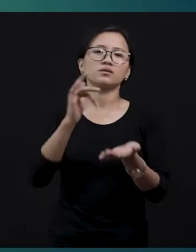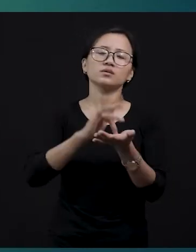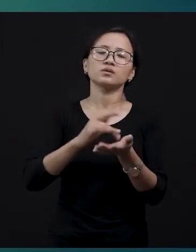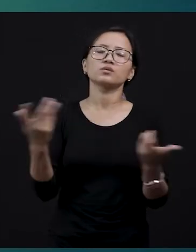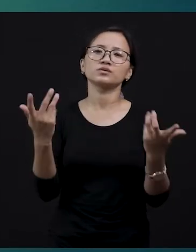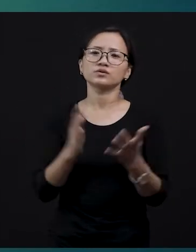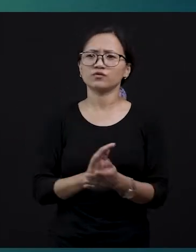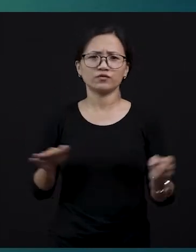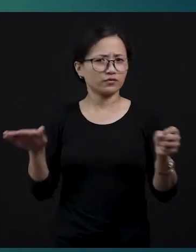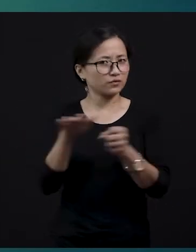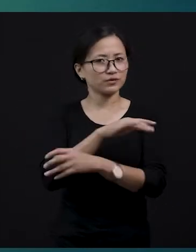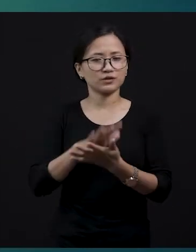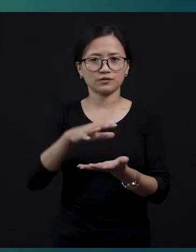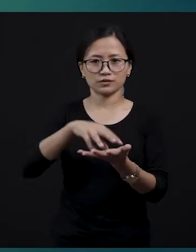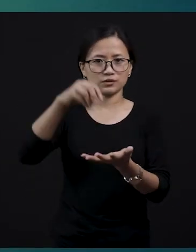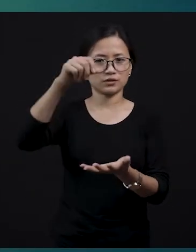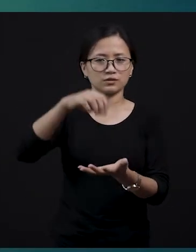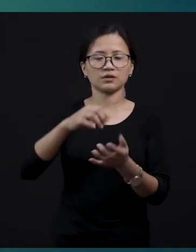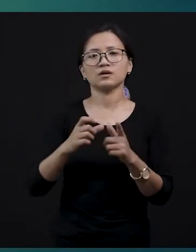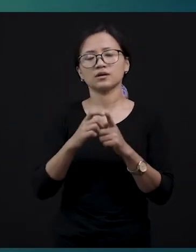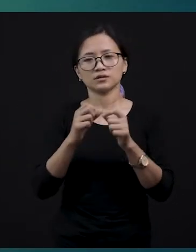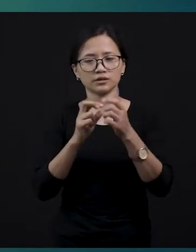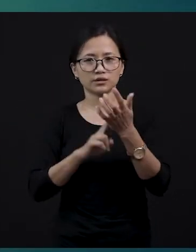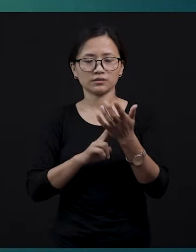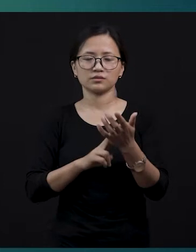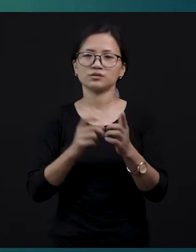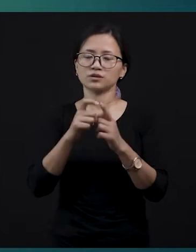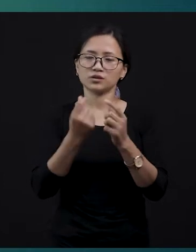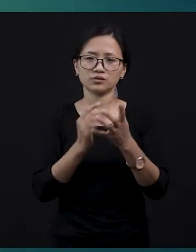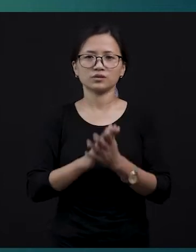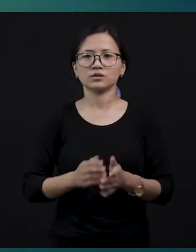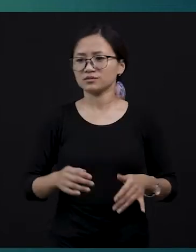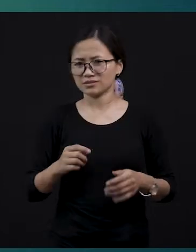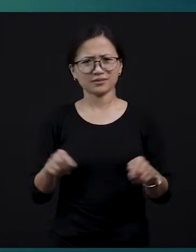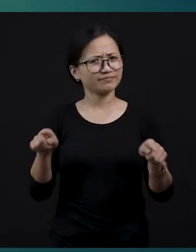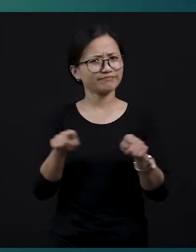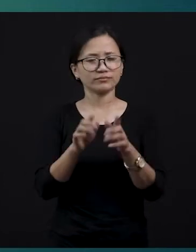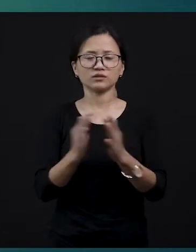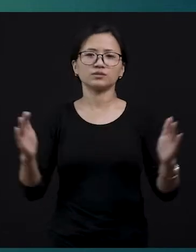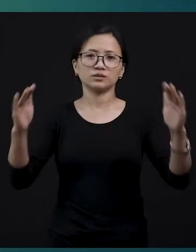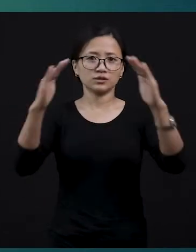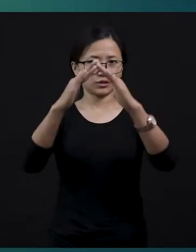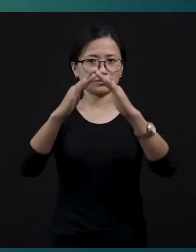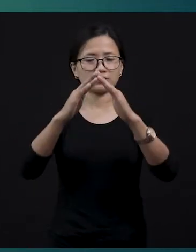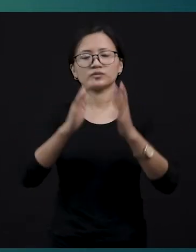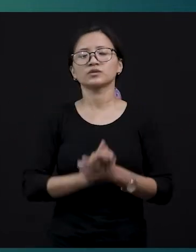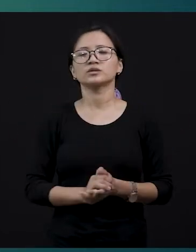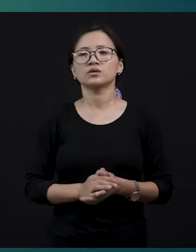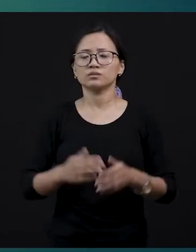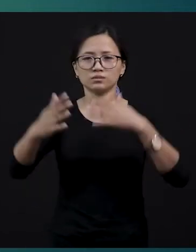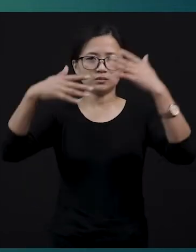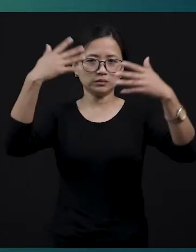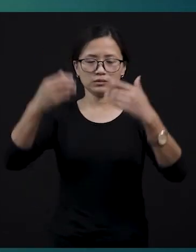which is full of sand, and there will be sand dunes. Sand dunes are mountain-like shapes that are caused by the winds when they blow